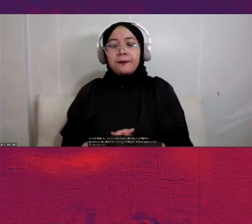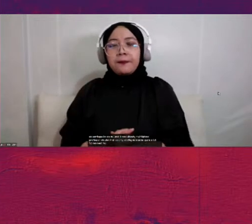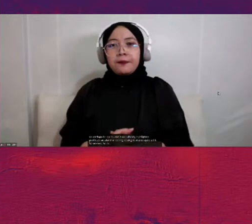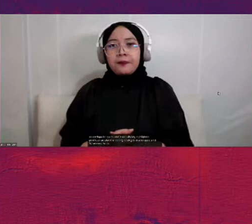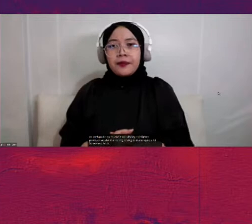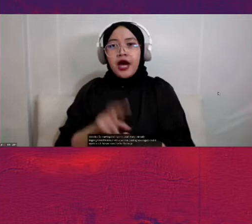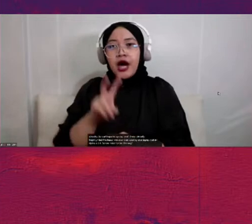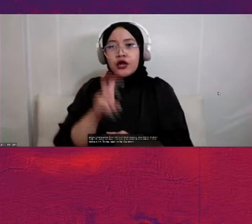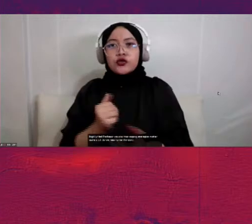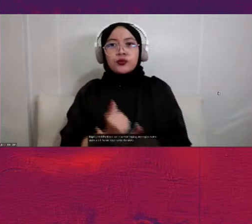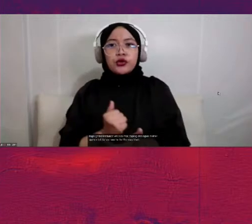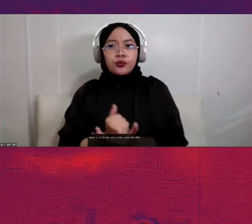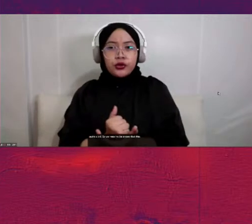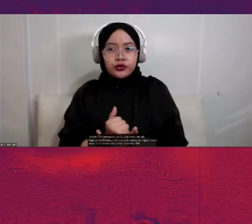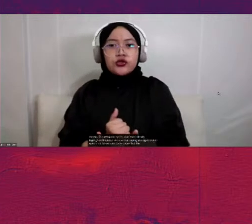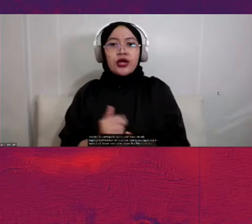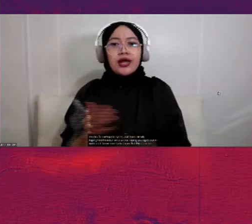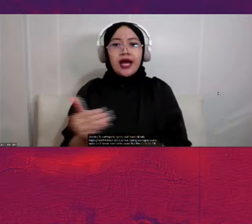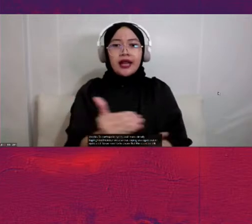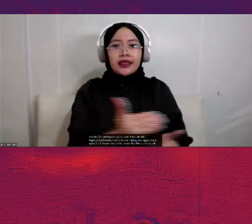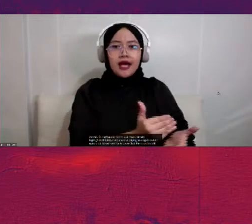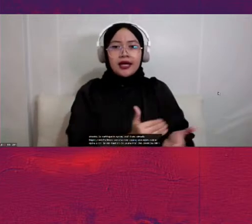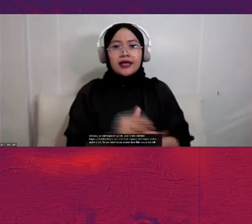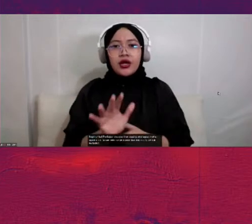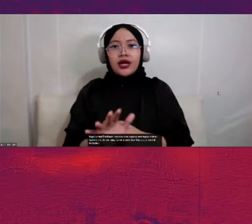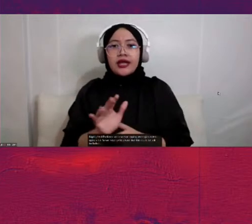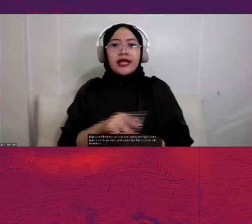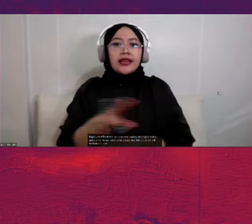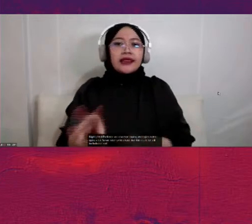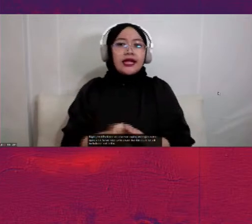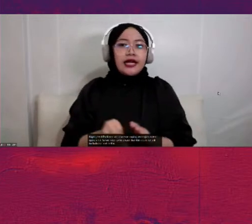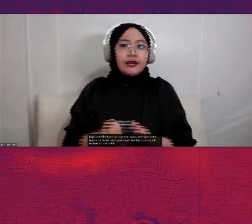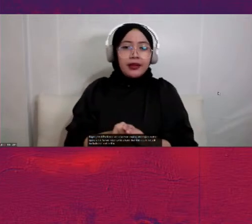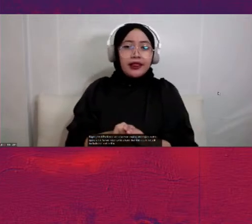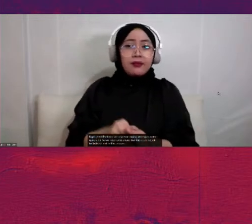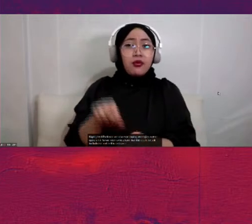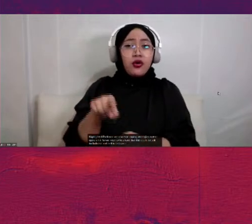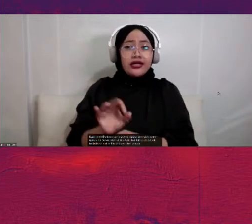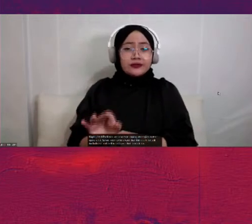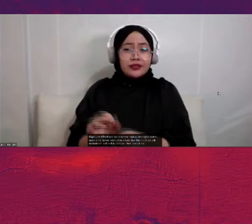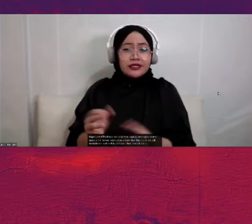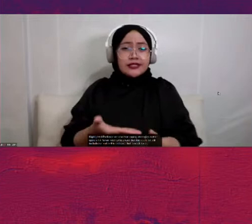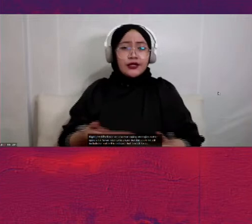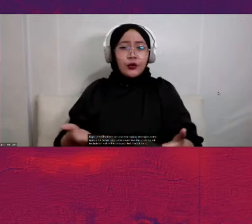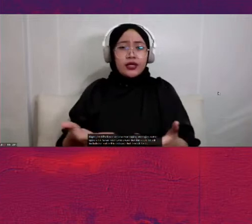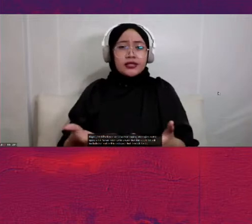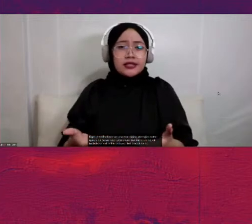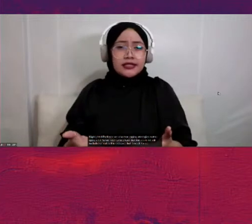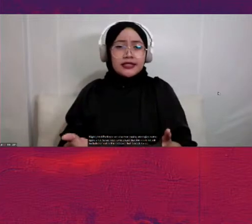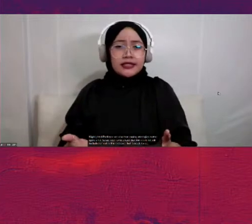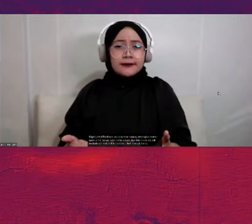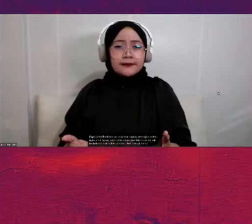need to be aware that this could be still included, or not in this endeavor, but it needs to be